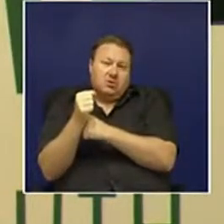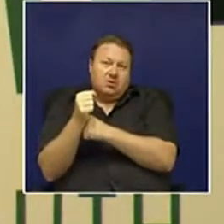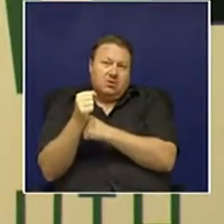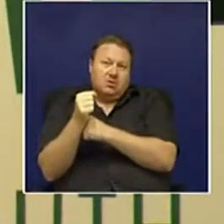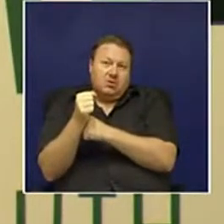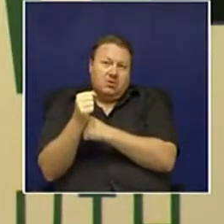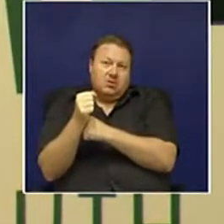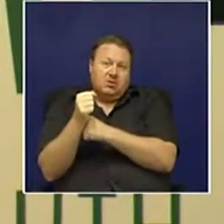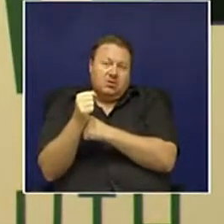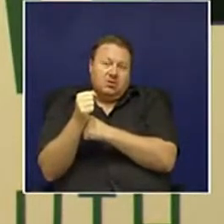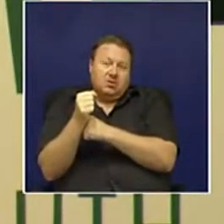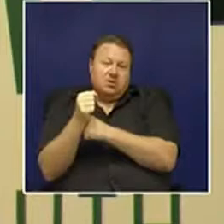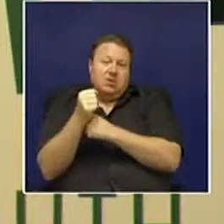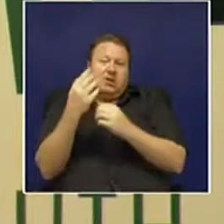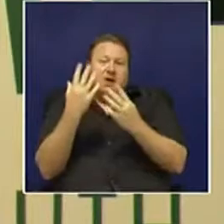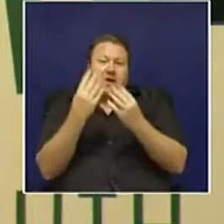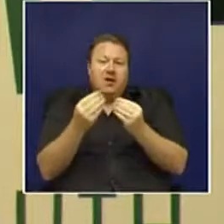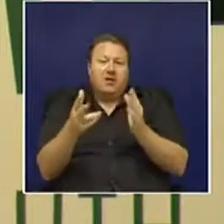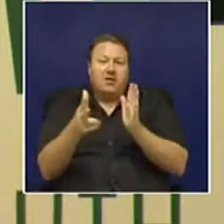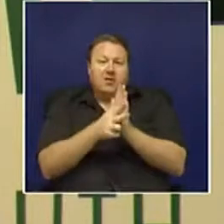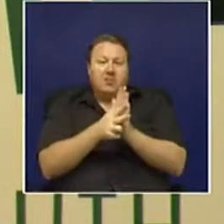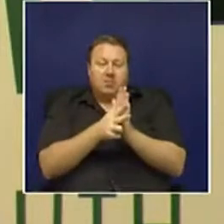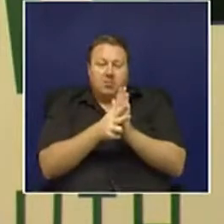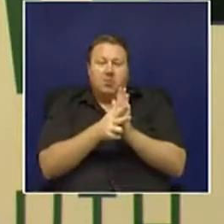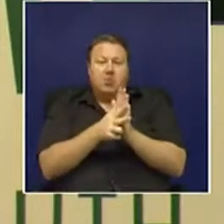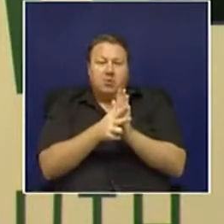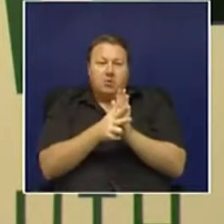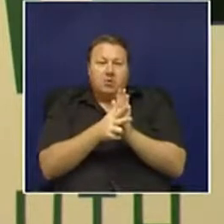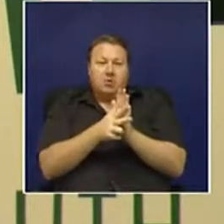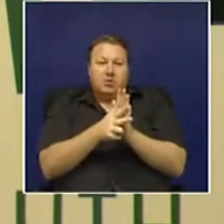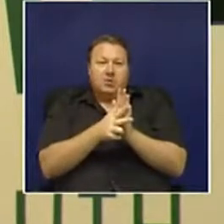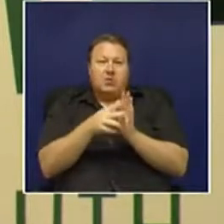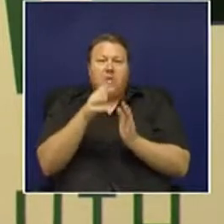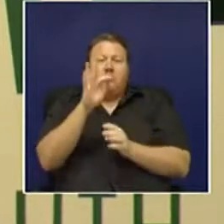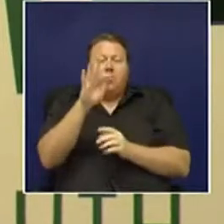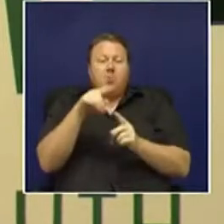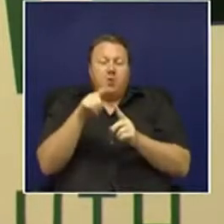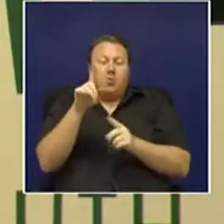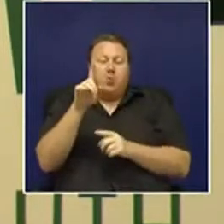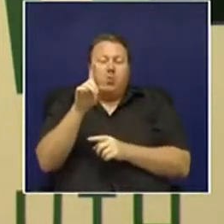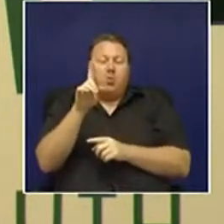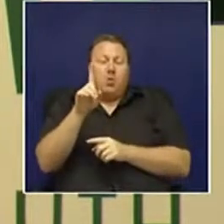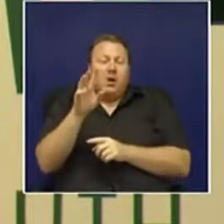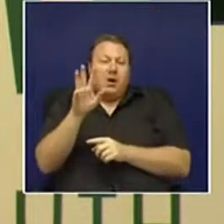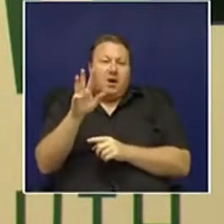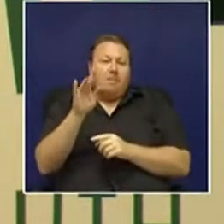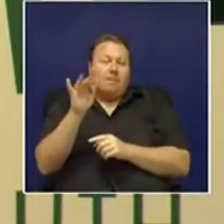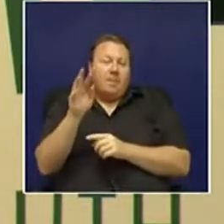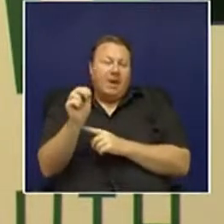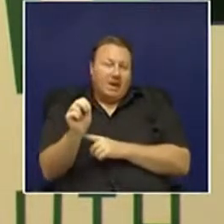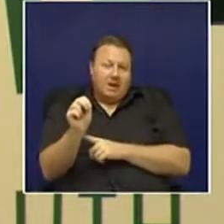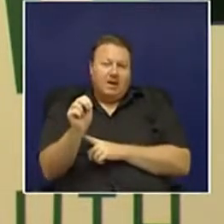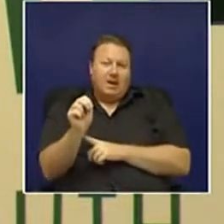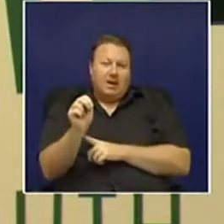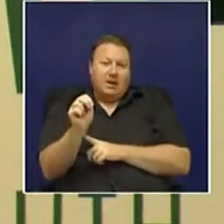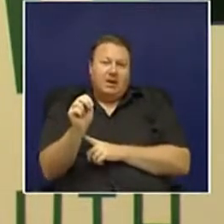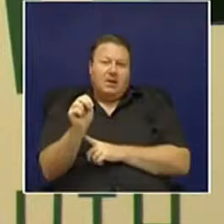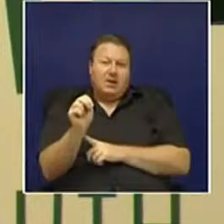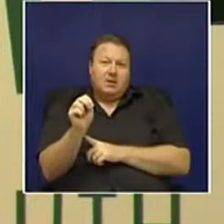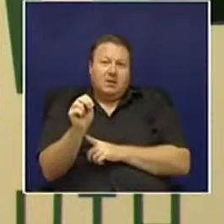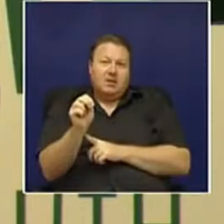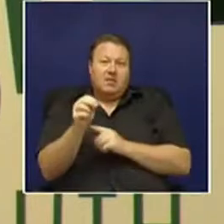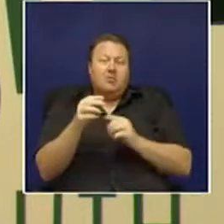approved 21.9 billion for 5 major projects. These include Transnet's coal and iron ore corridor